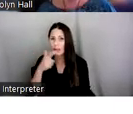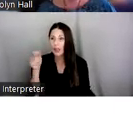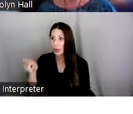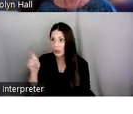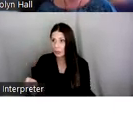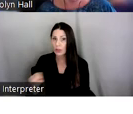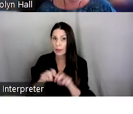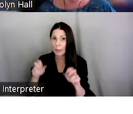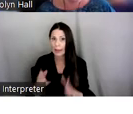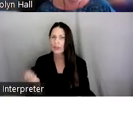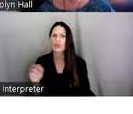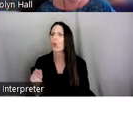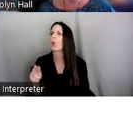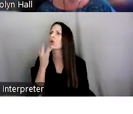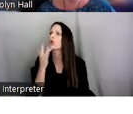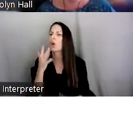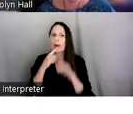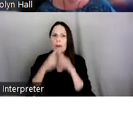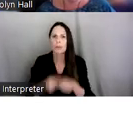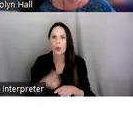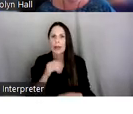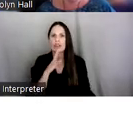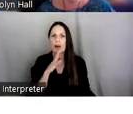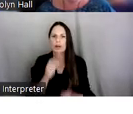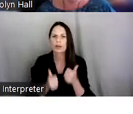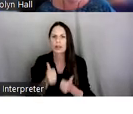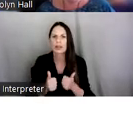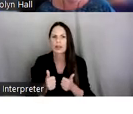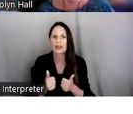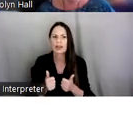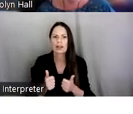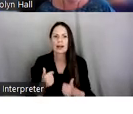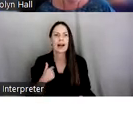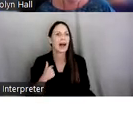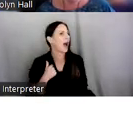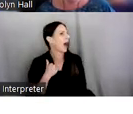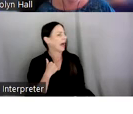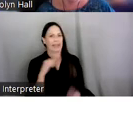talk. Neither of those. I apologize for the misclick.